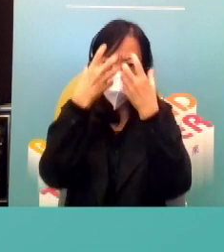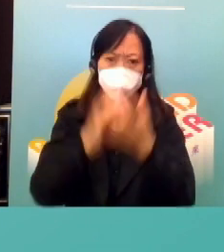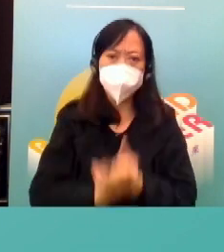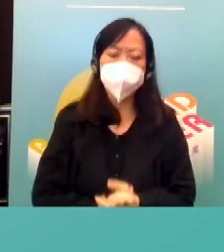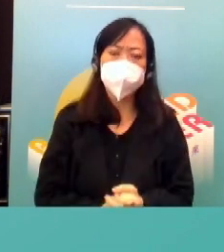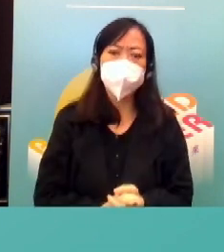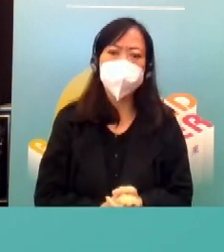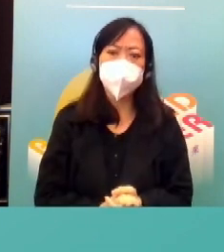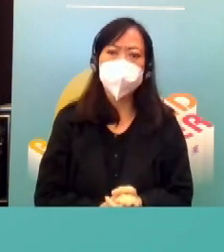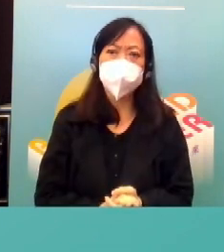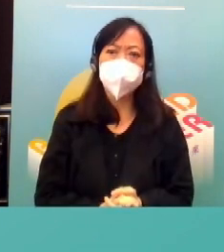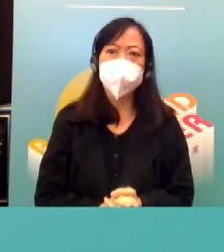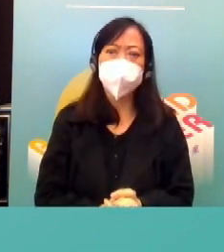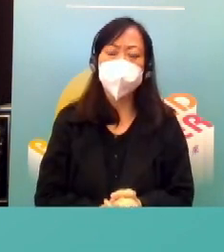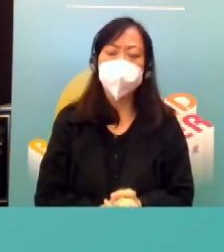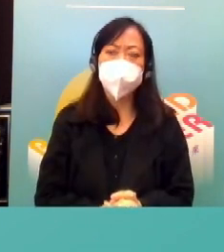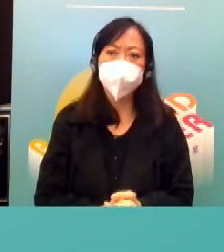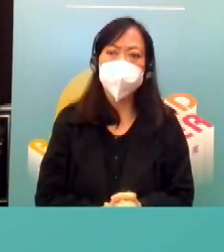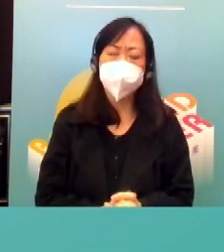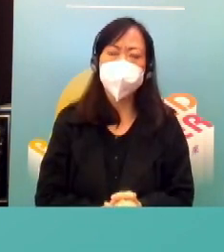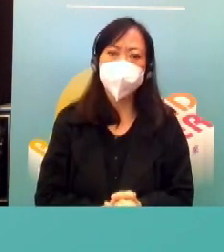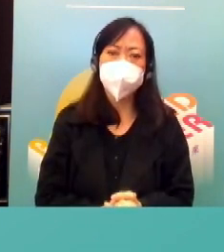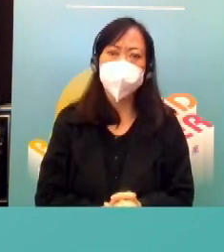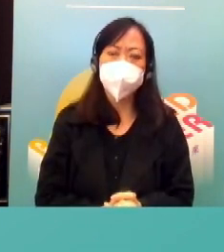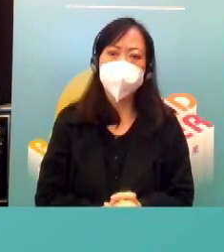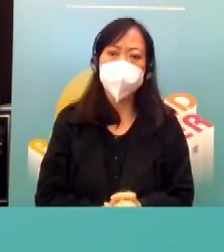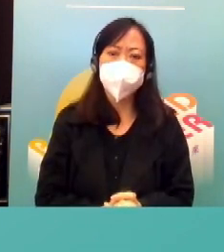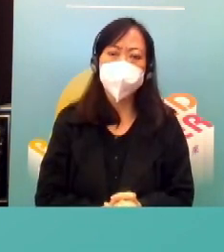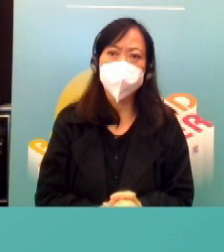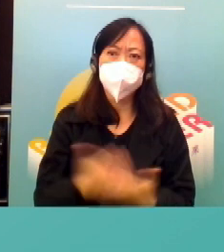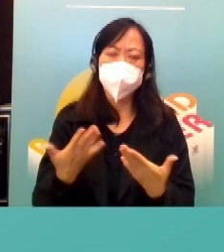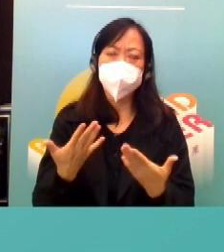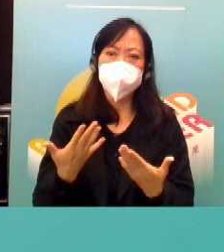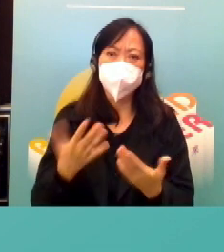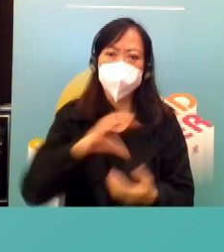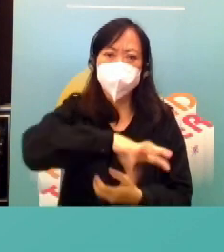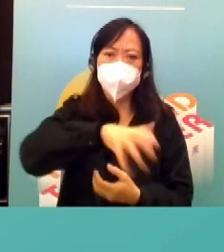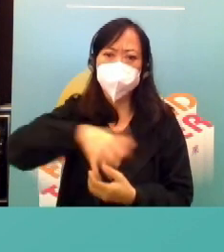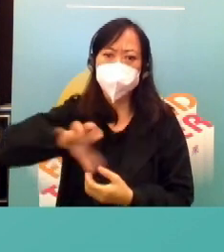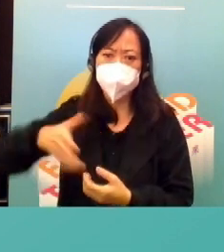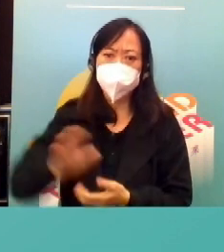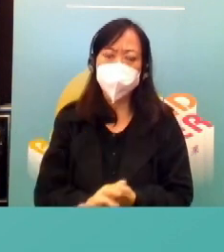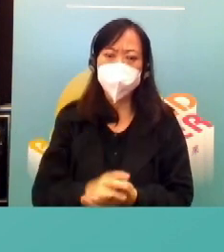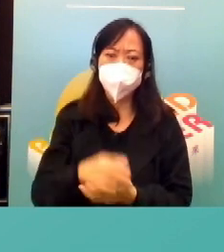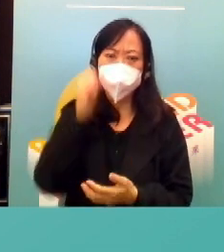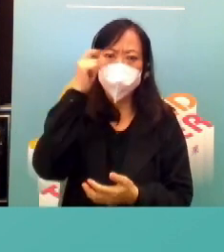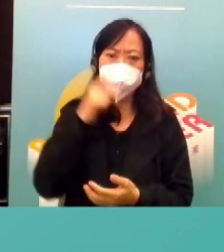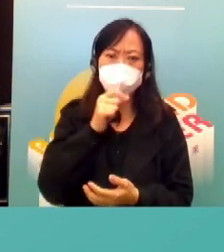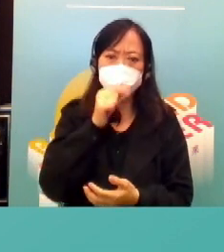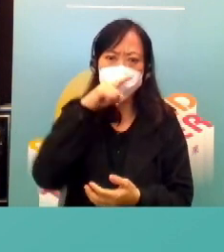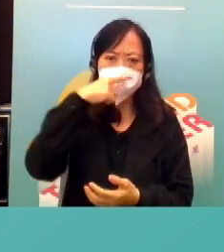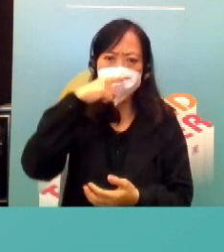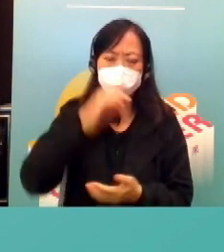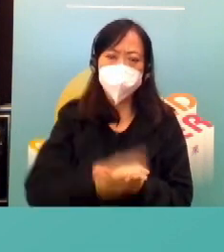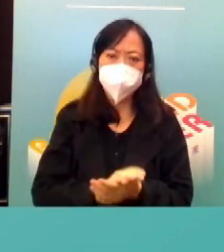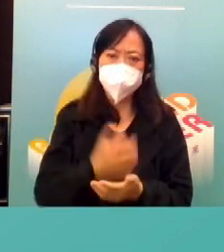these continents, there's especially big need among the African countries, but even within East Asia and Pacific,